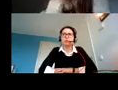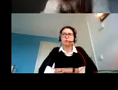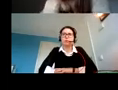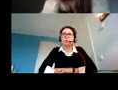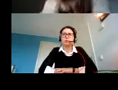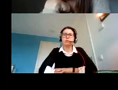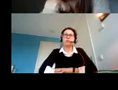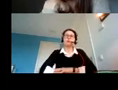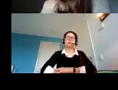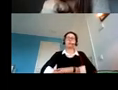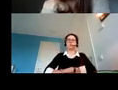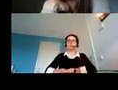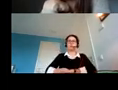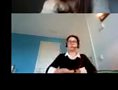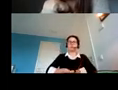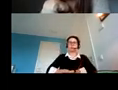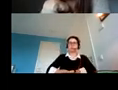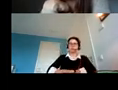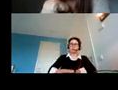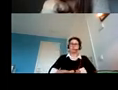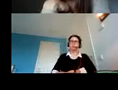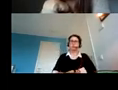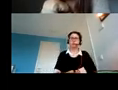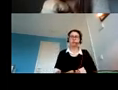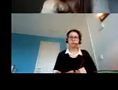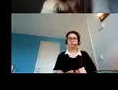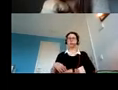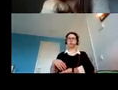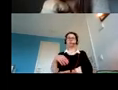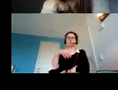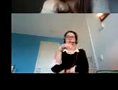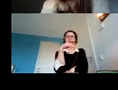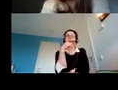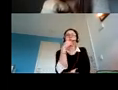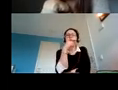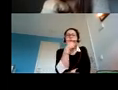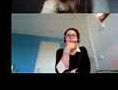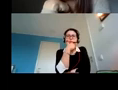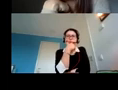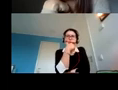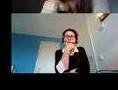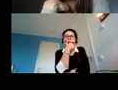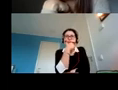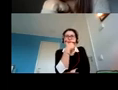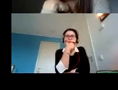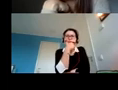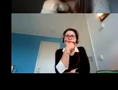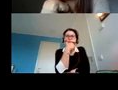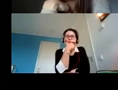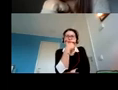action. That is to say, to explain it in a very simple way, victims' right to claim for